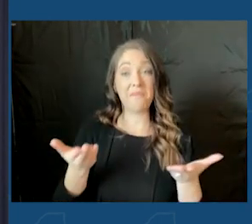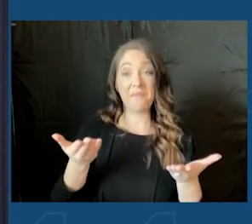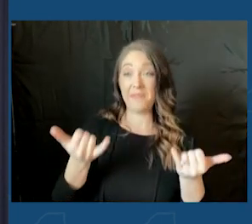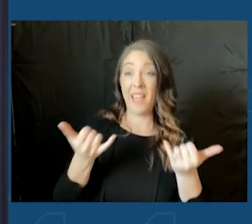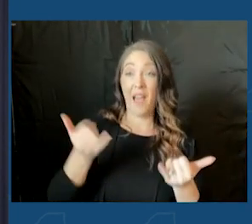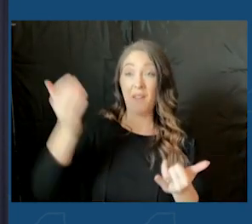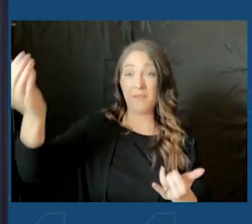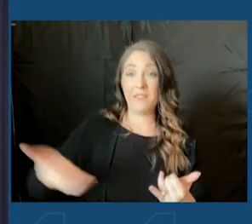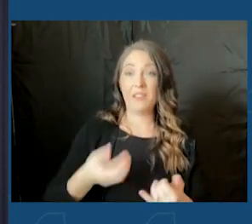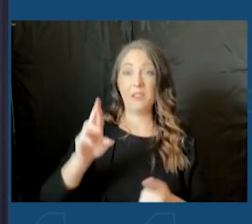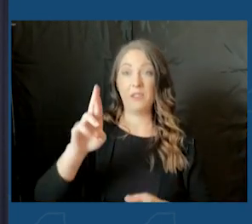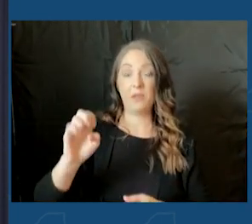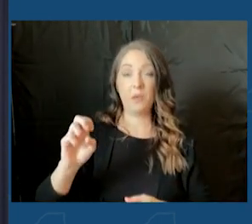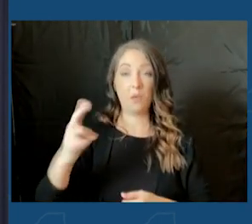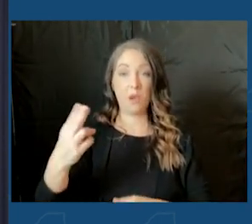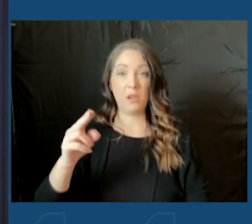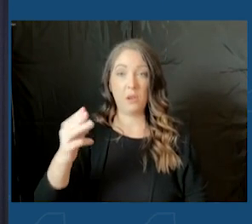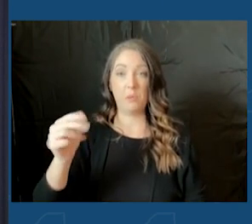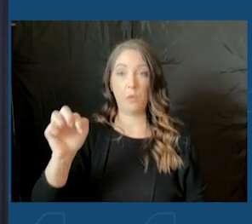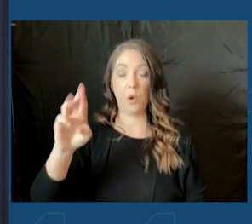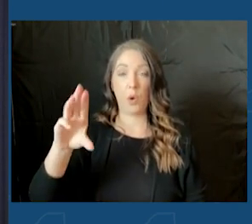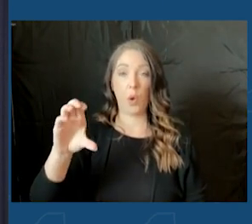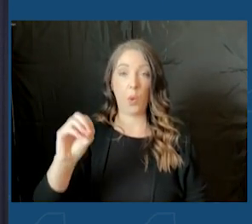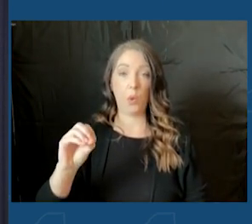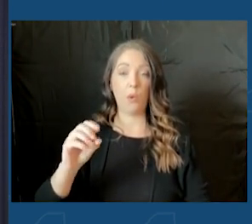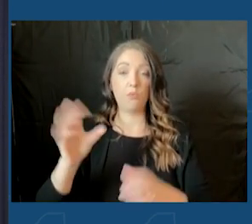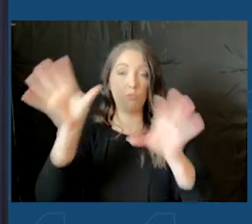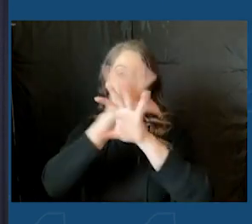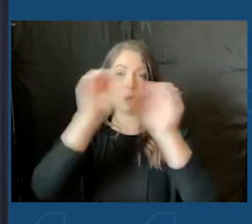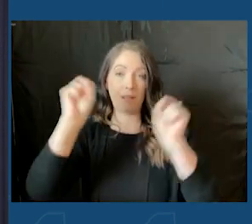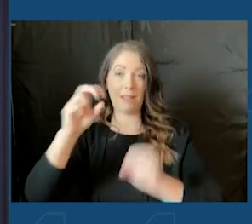the president of HTC.